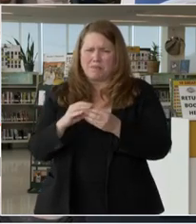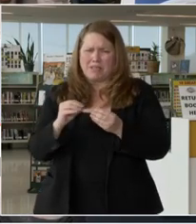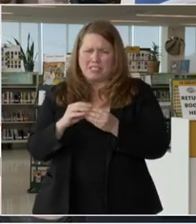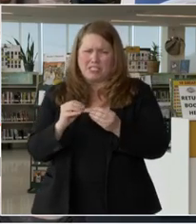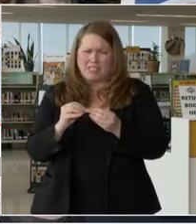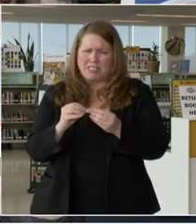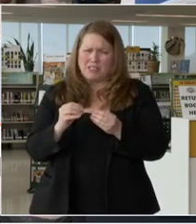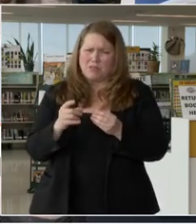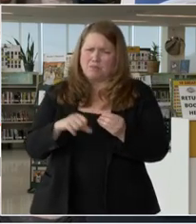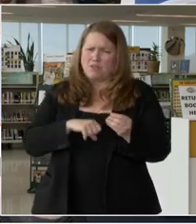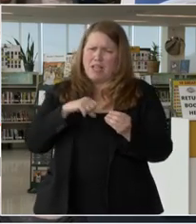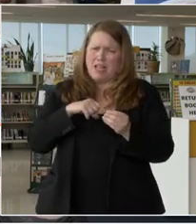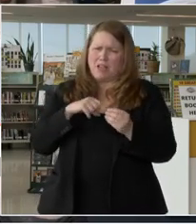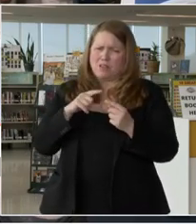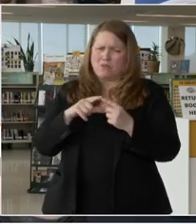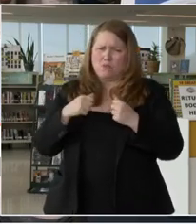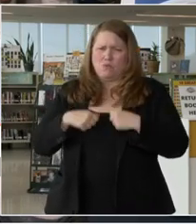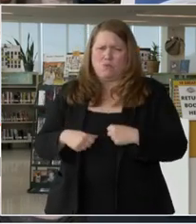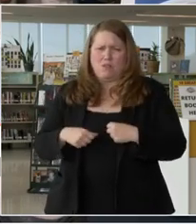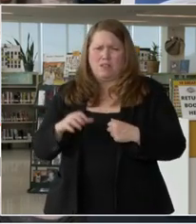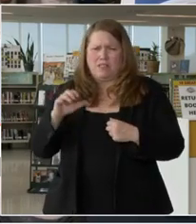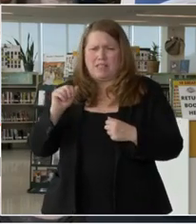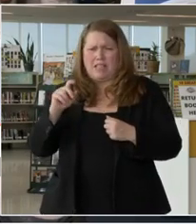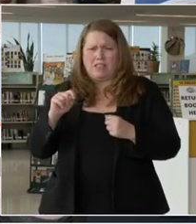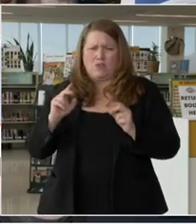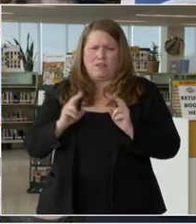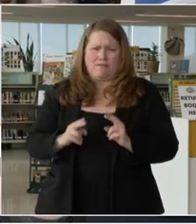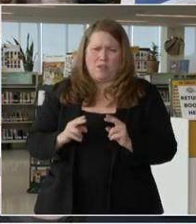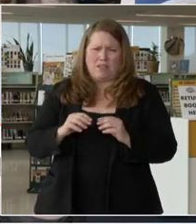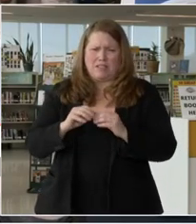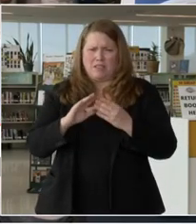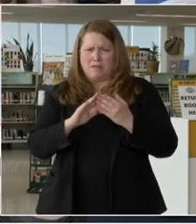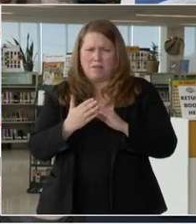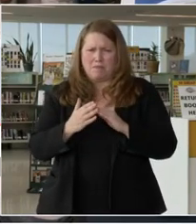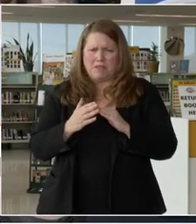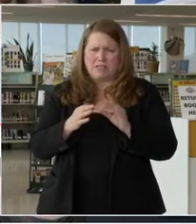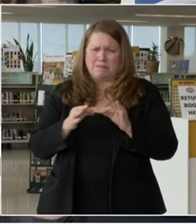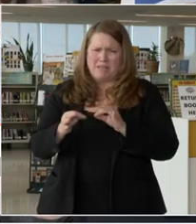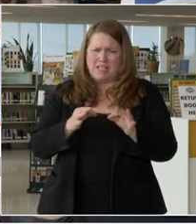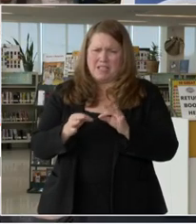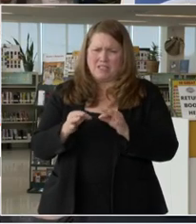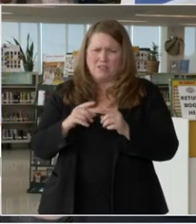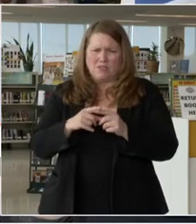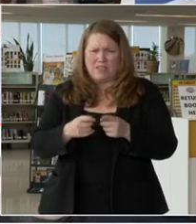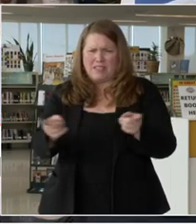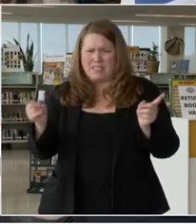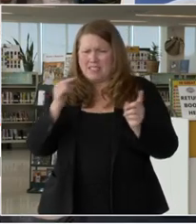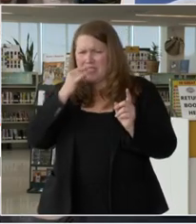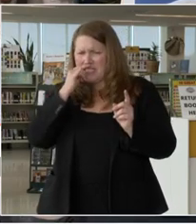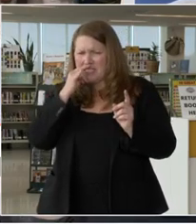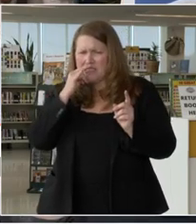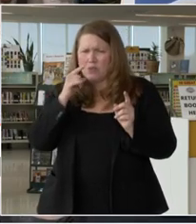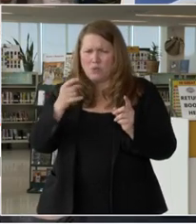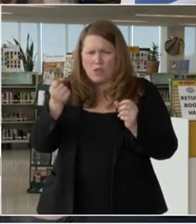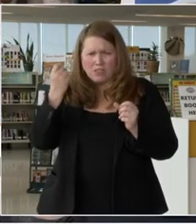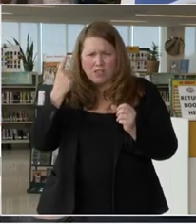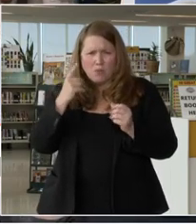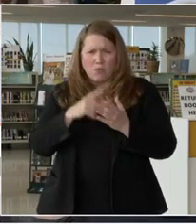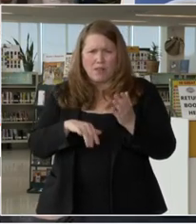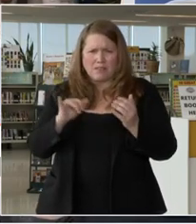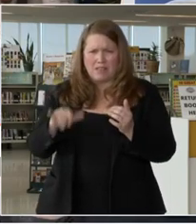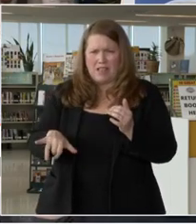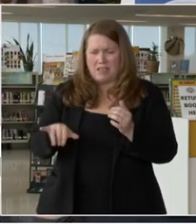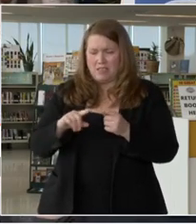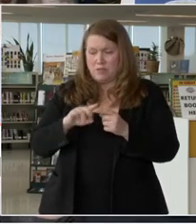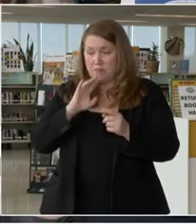that you proudly wore that cadet uniform in your neighborhood and explaining, you know, to these kids that you understand what it's like to be in their